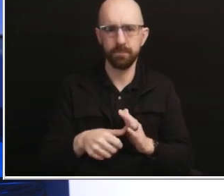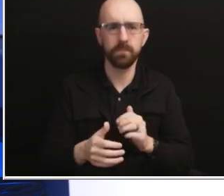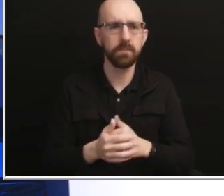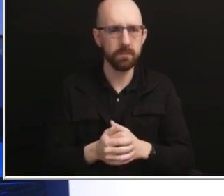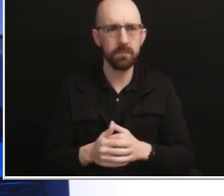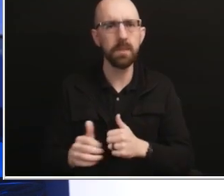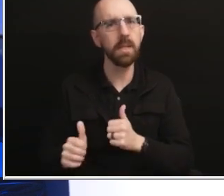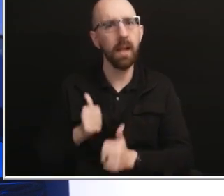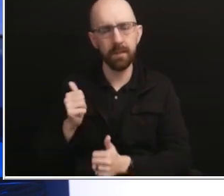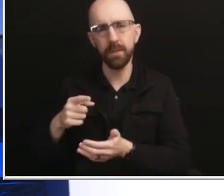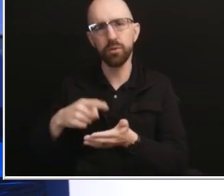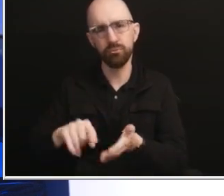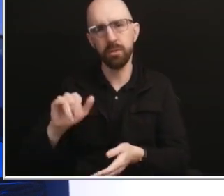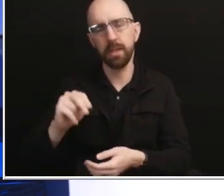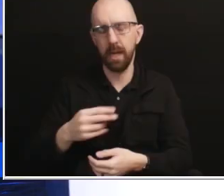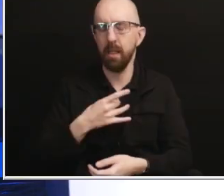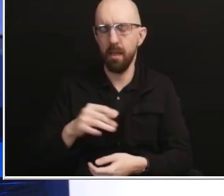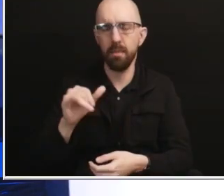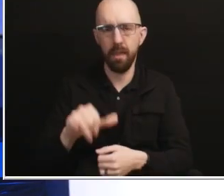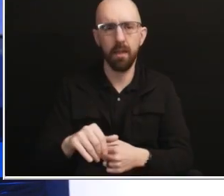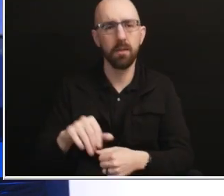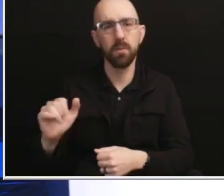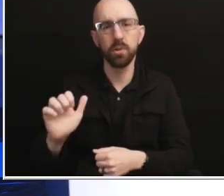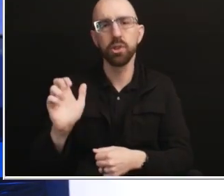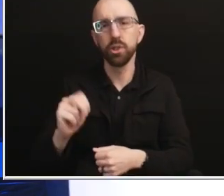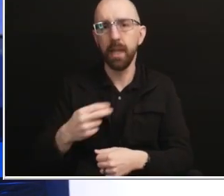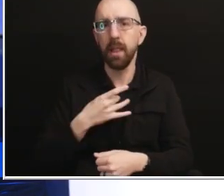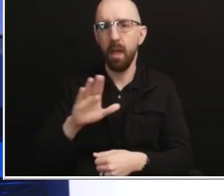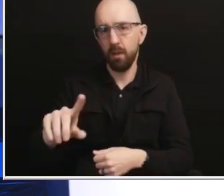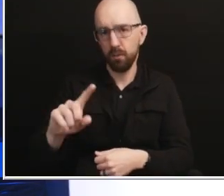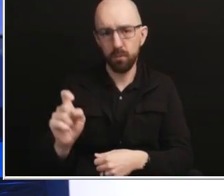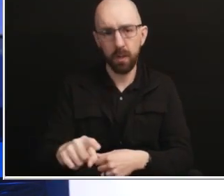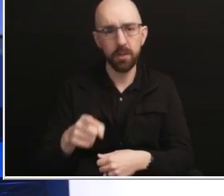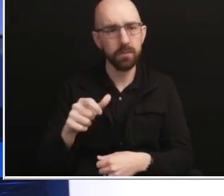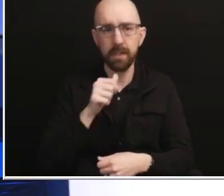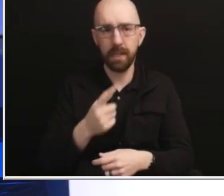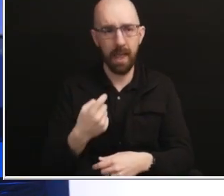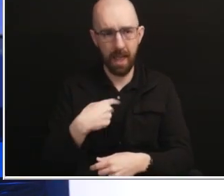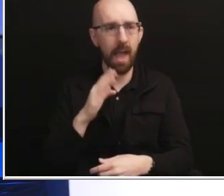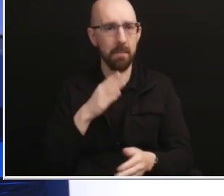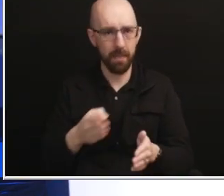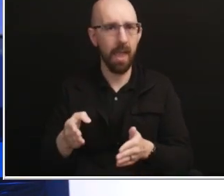Absolutely. I like that. Yeah. Okay, Jean, I love your question, because if you didn't ask it, I was going to have him do